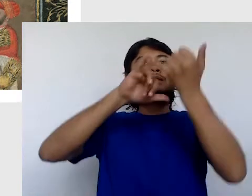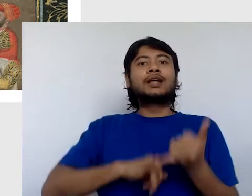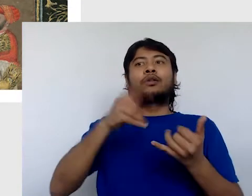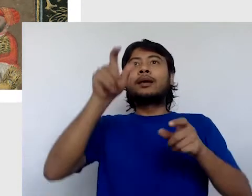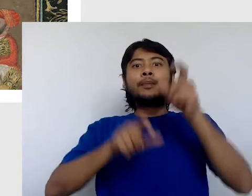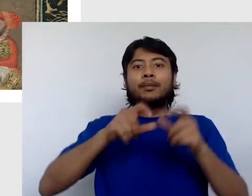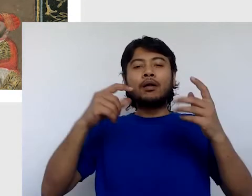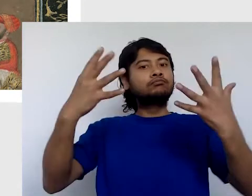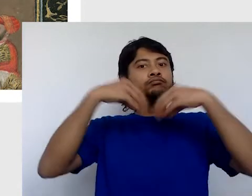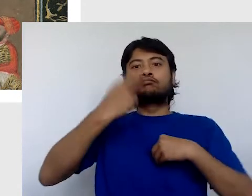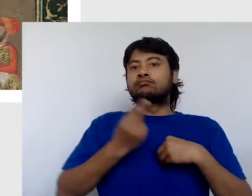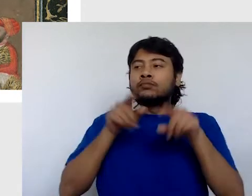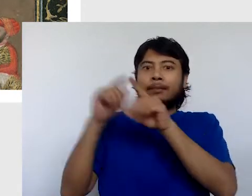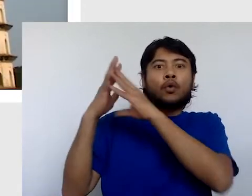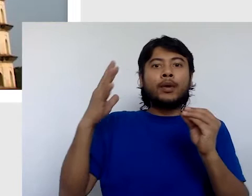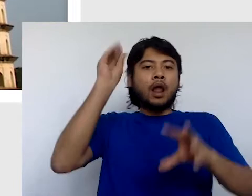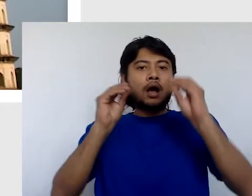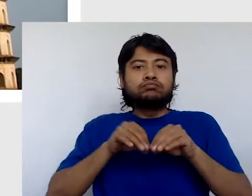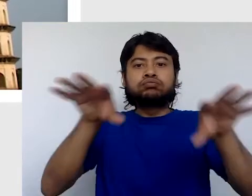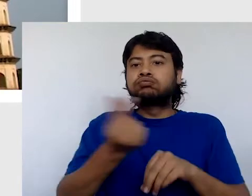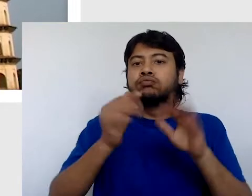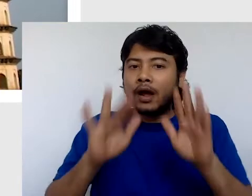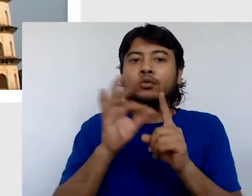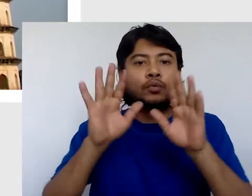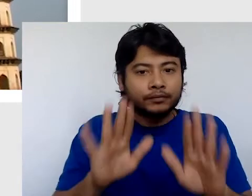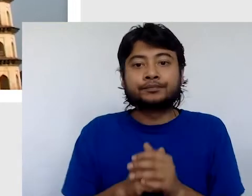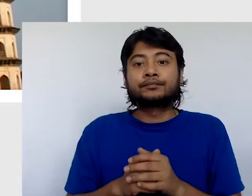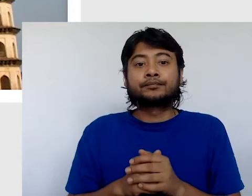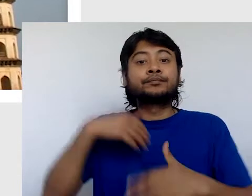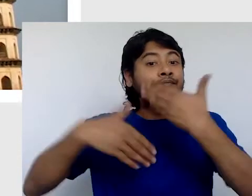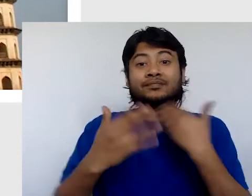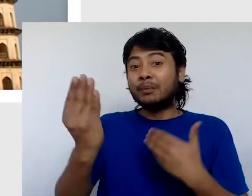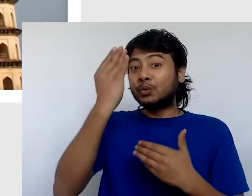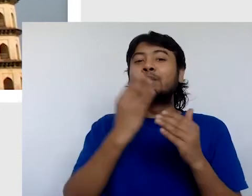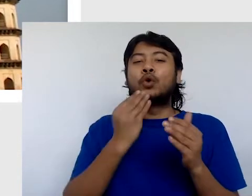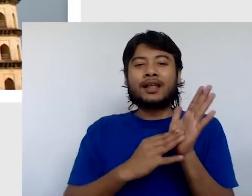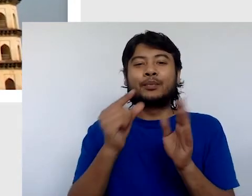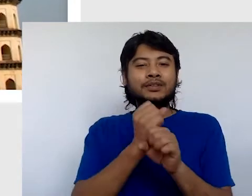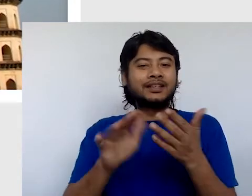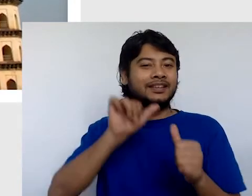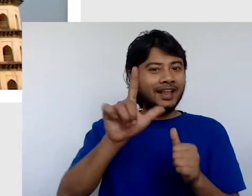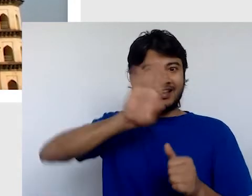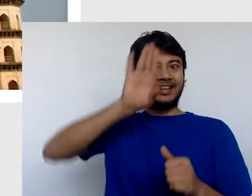of cultures reflected in the art and architecture produced in the region.